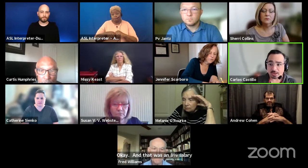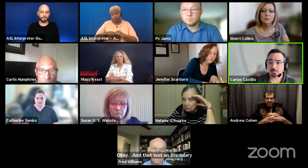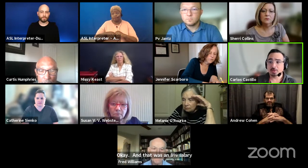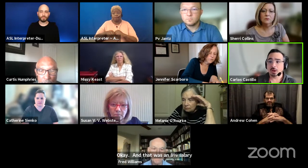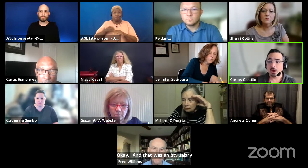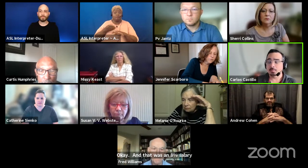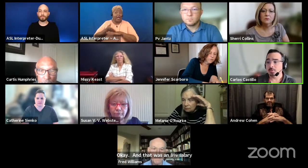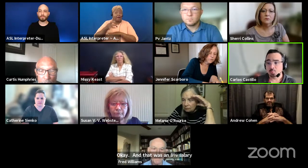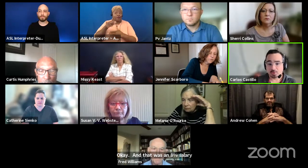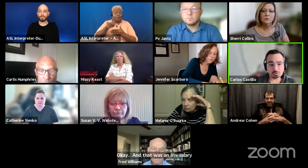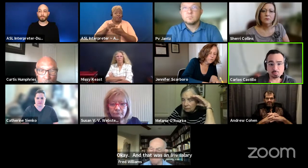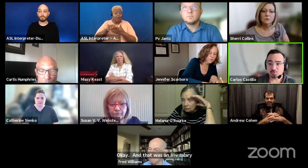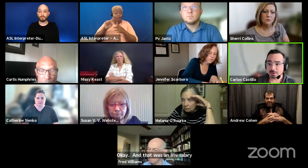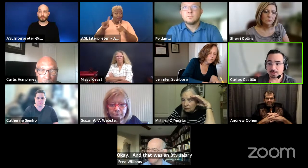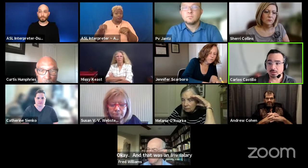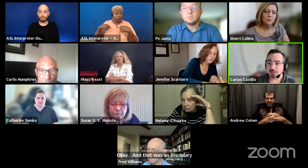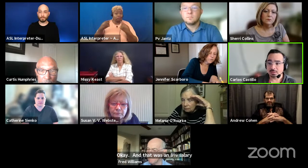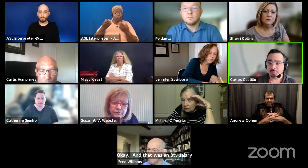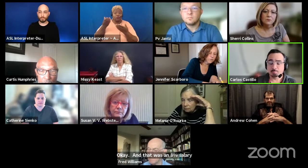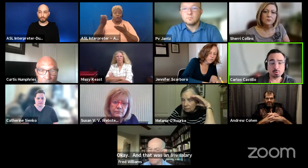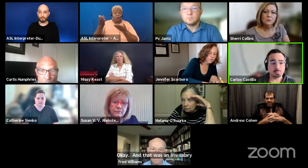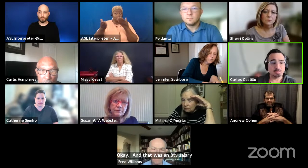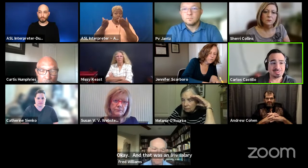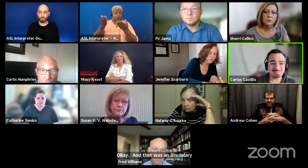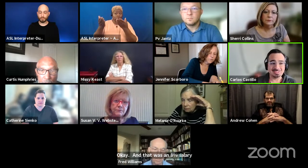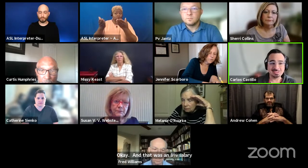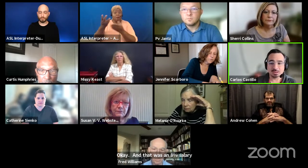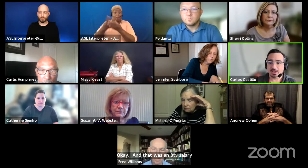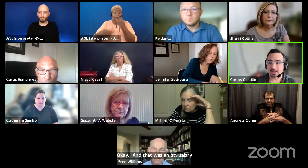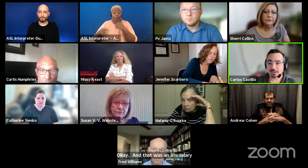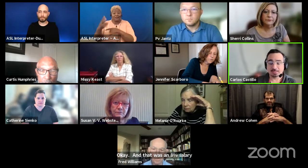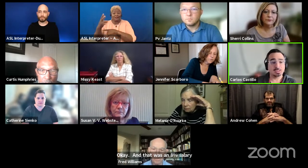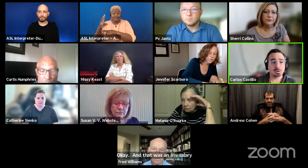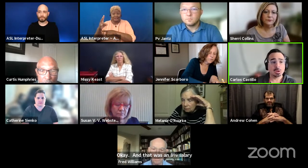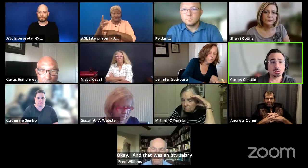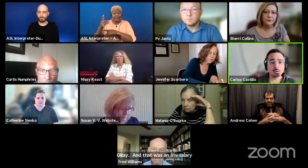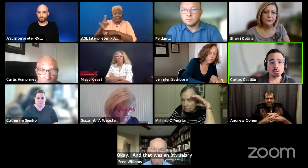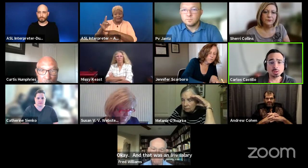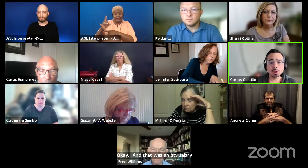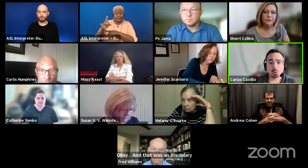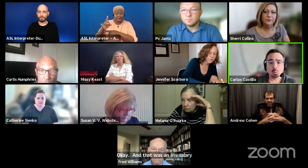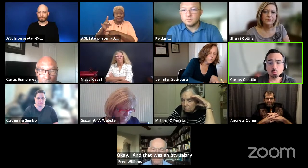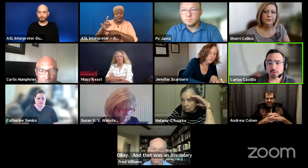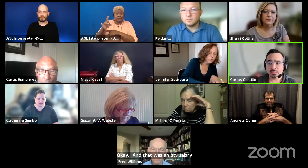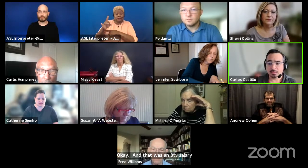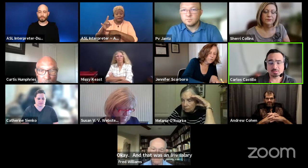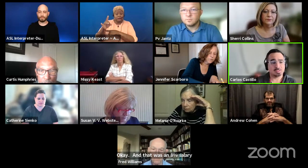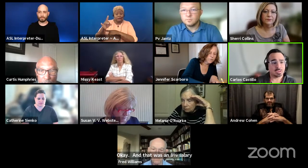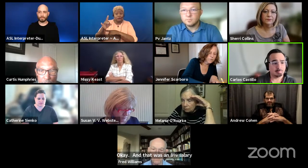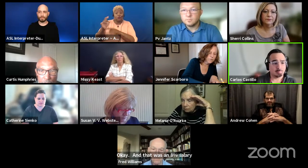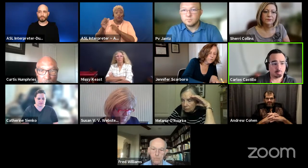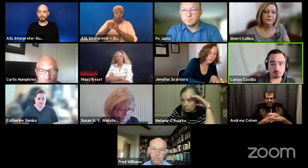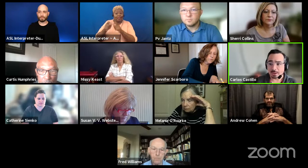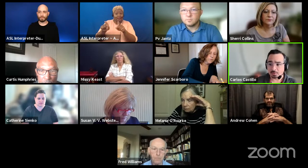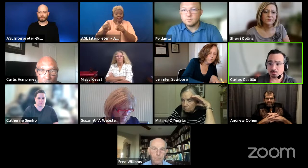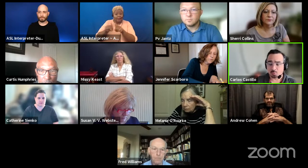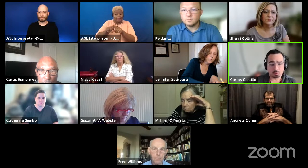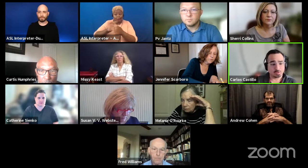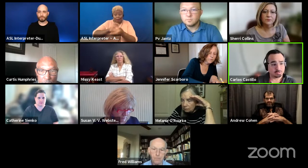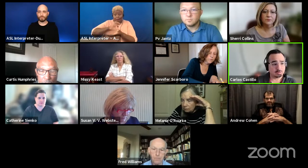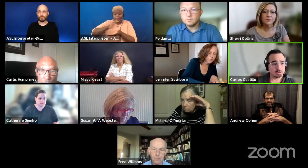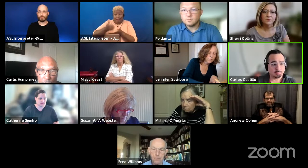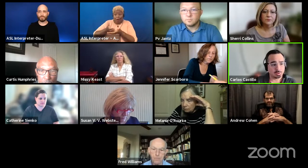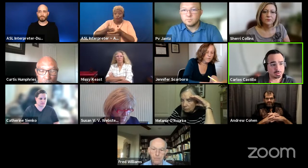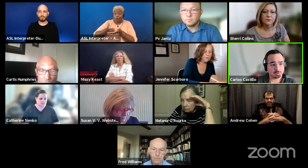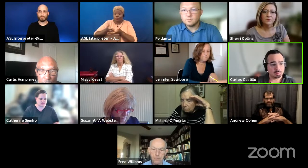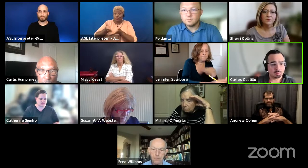After that, the requests were submitted in both 17 and 18 with the same amounts